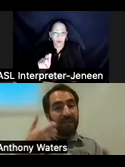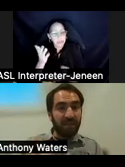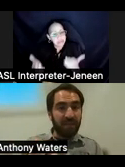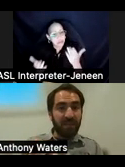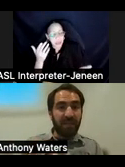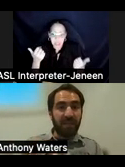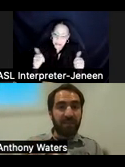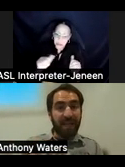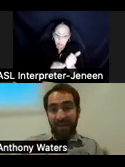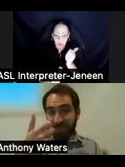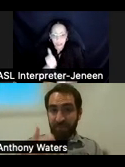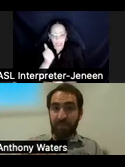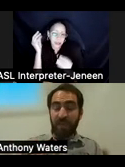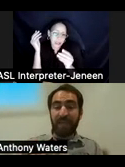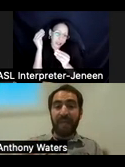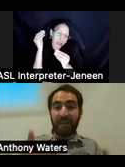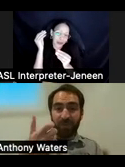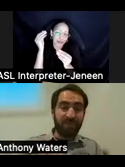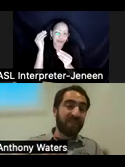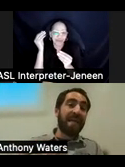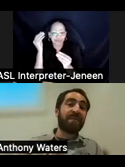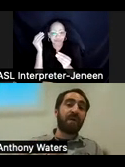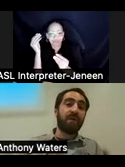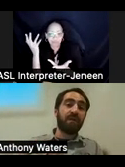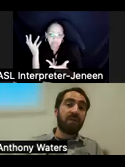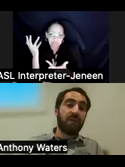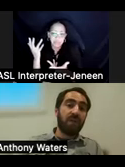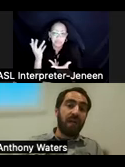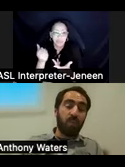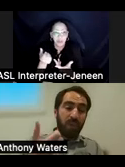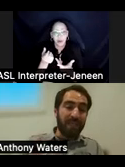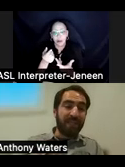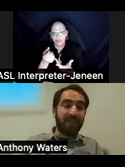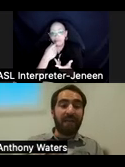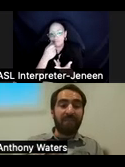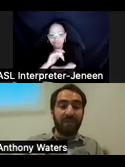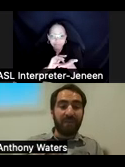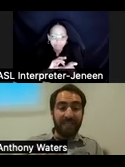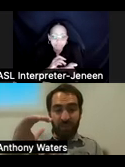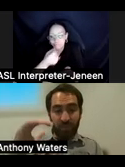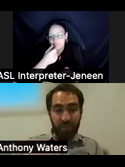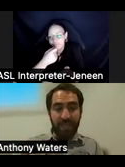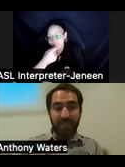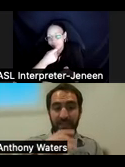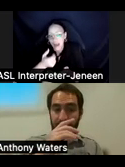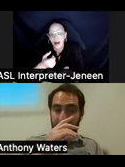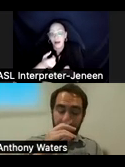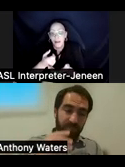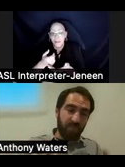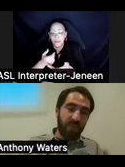that a handful of Tylenol will end their life. That's low